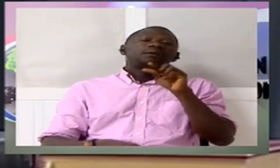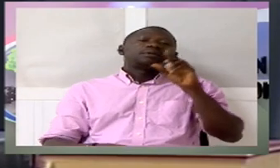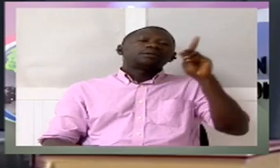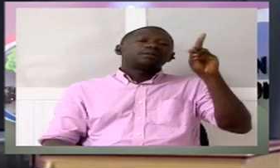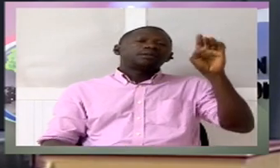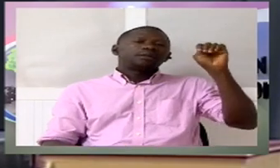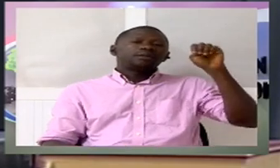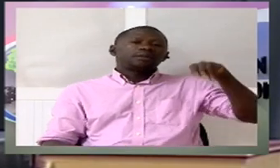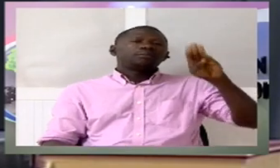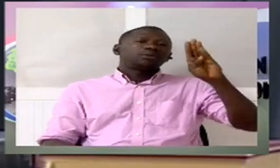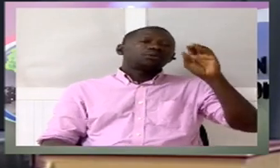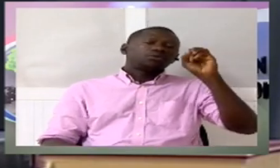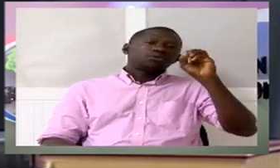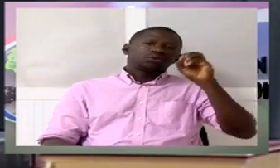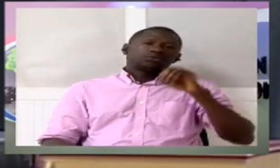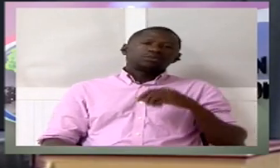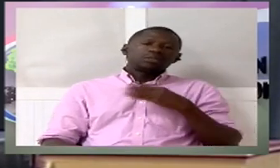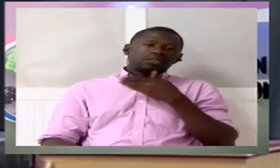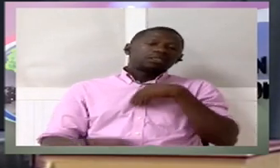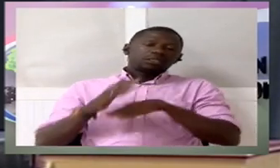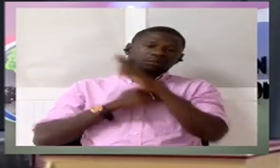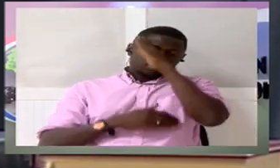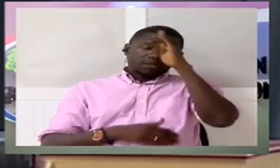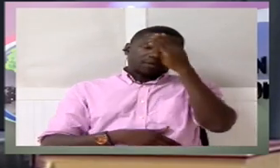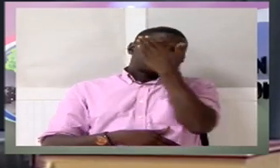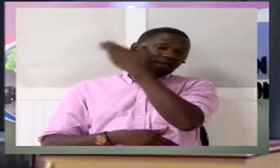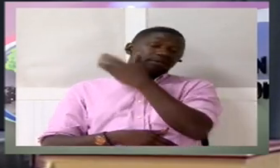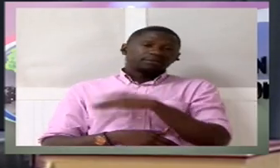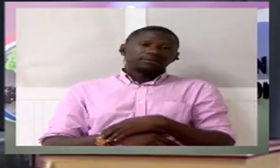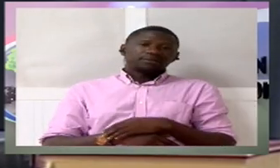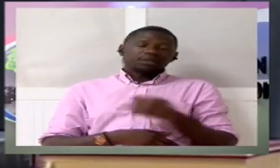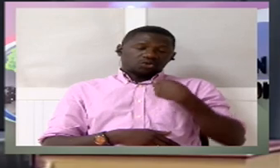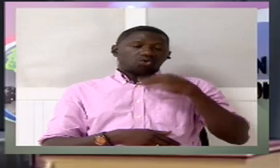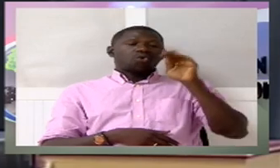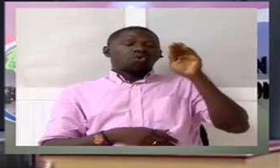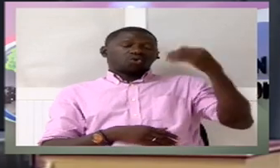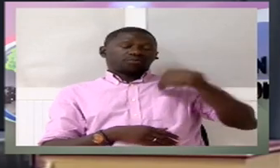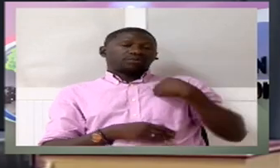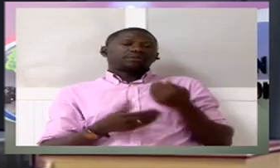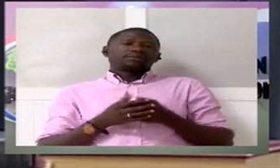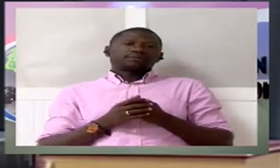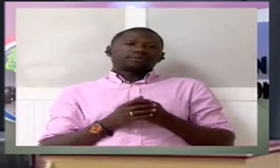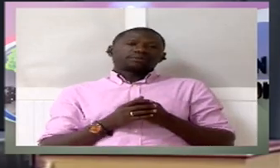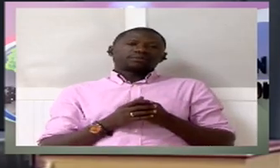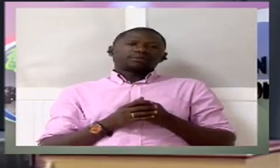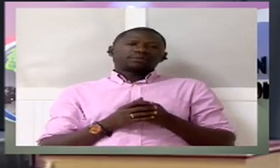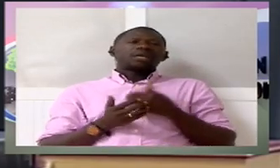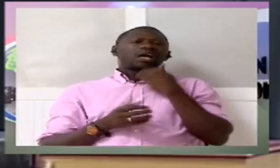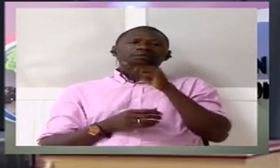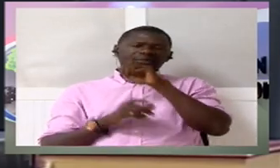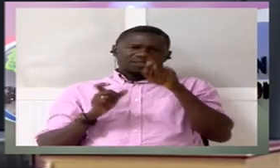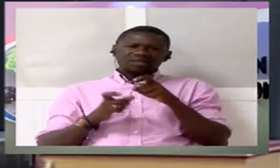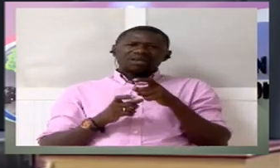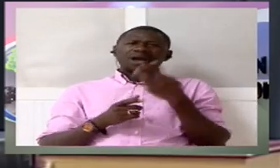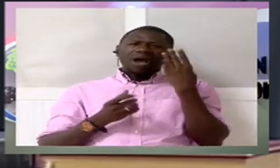friends called Dembo Araboja, who lives in Brikama, called me and